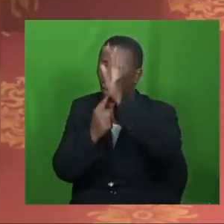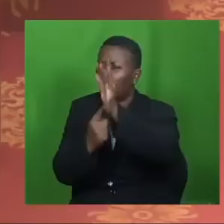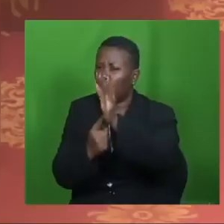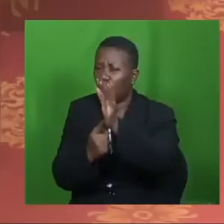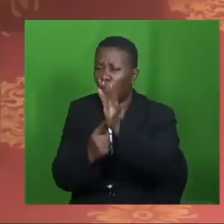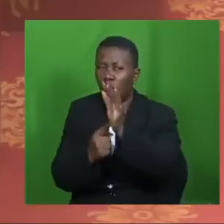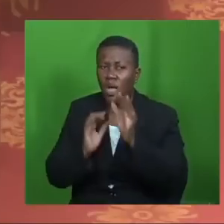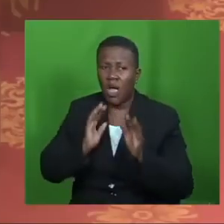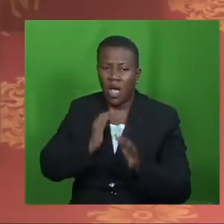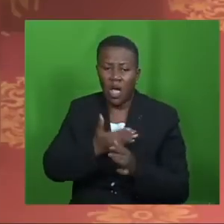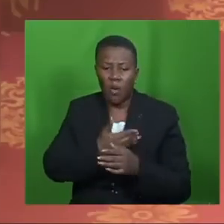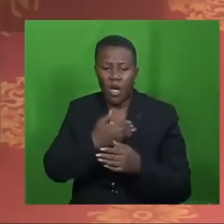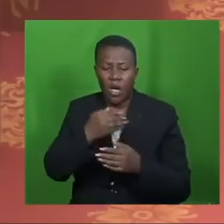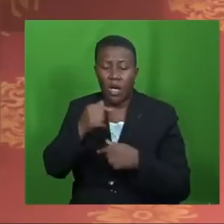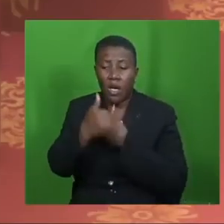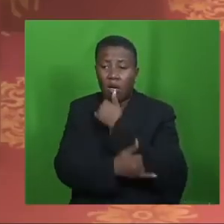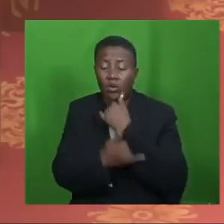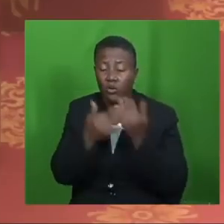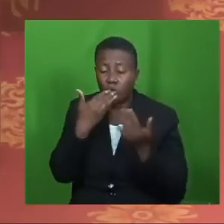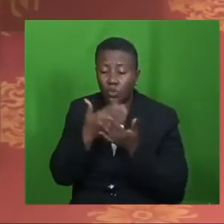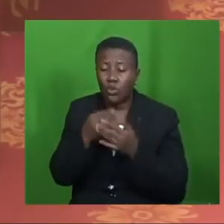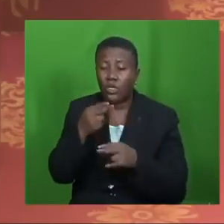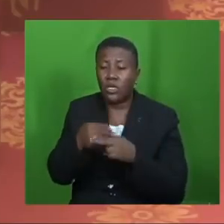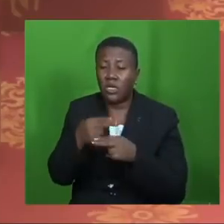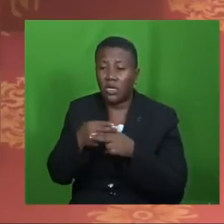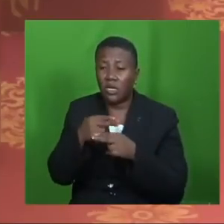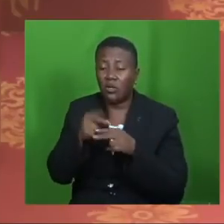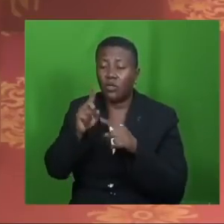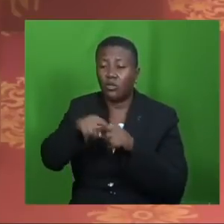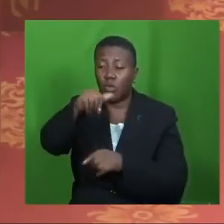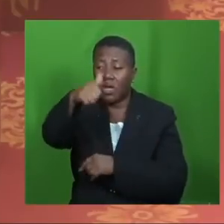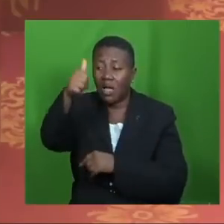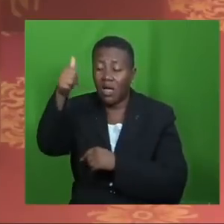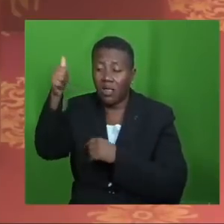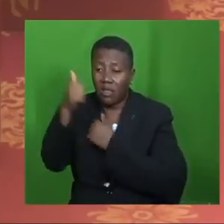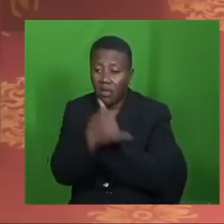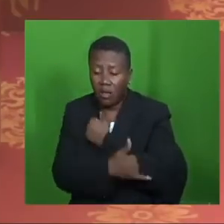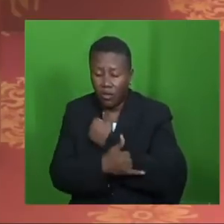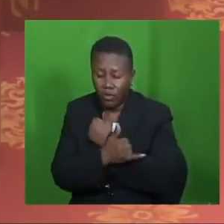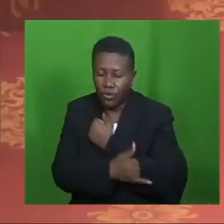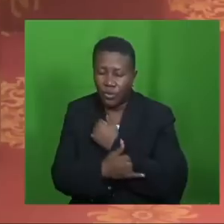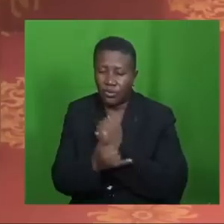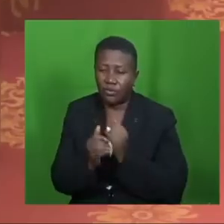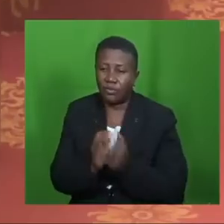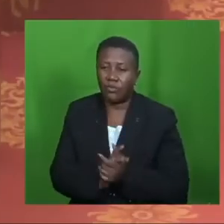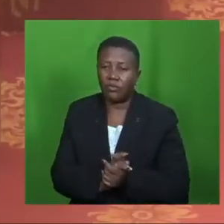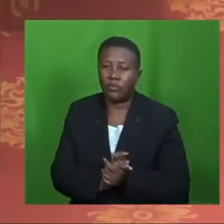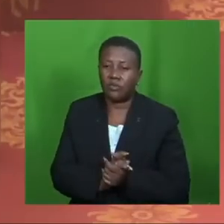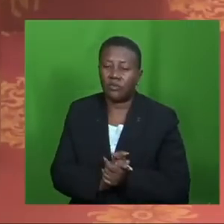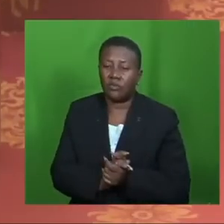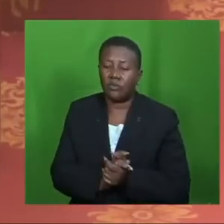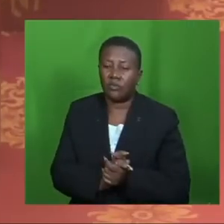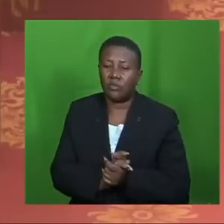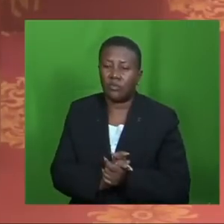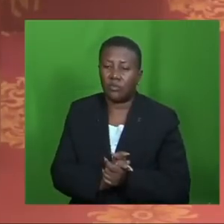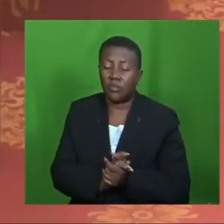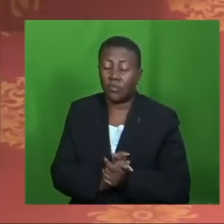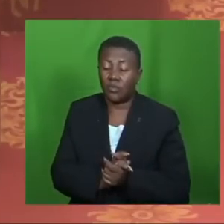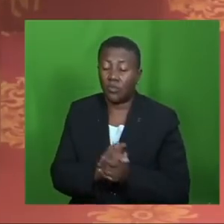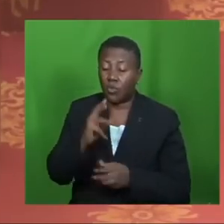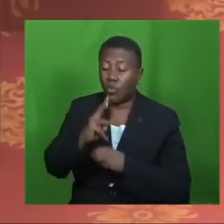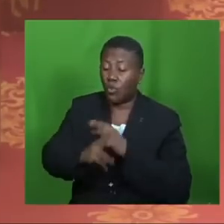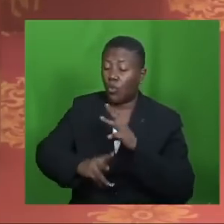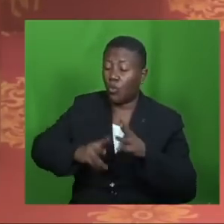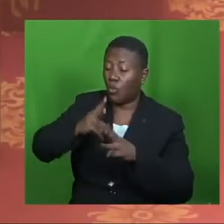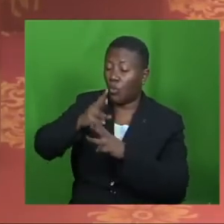investment and also tourism destination of choice through our Visit Ghana campaign. By Ghana qualification, the World Cup platform